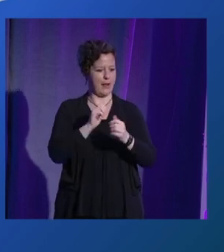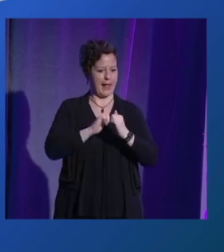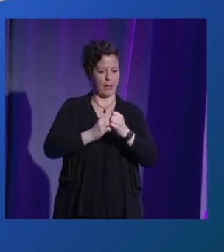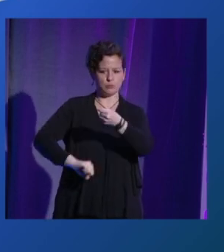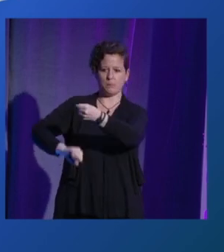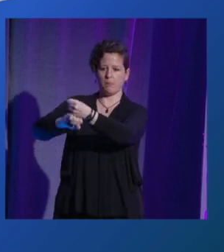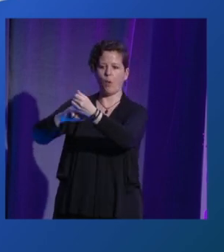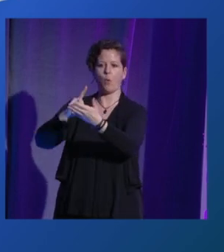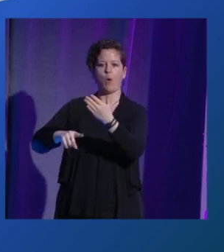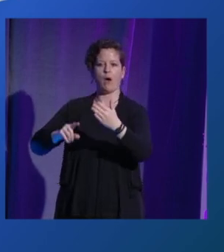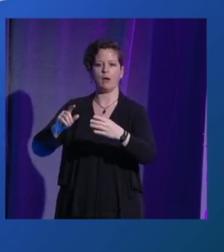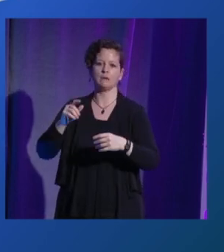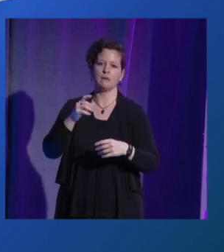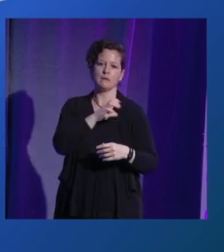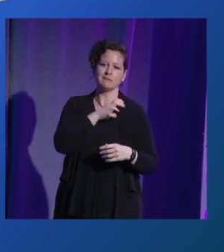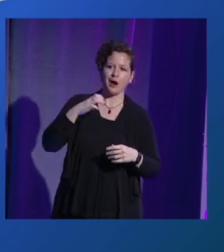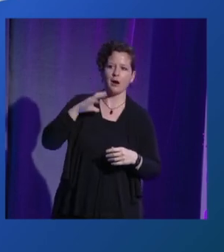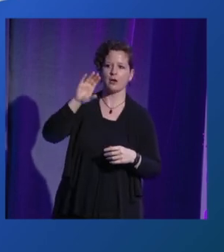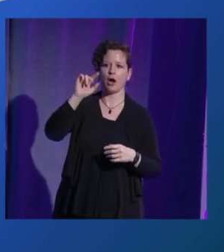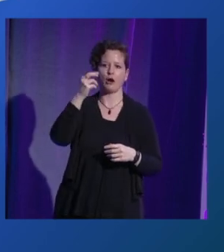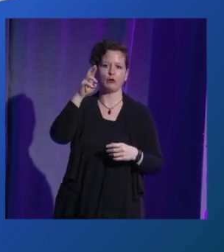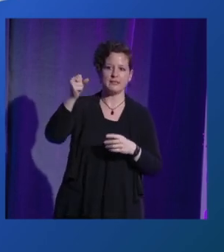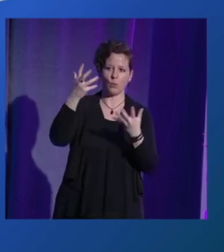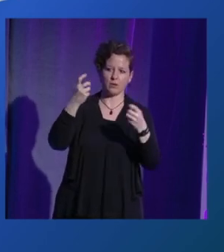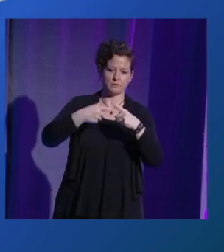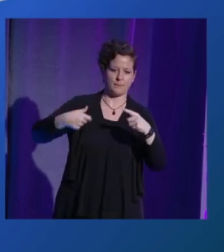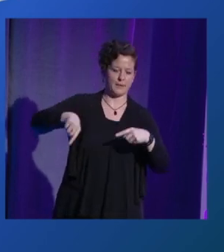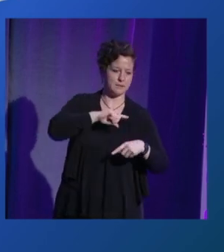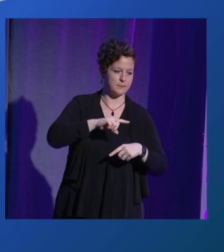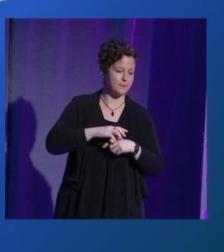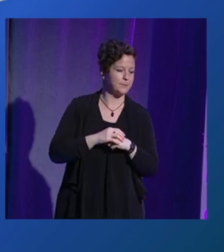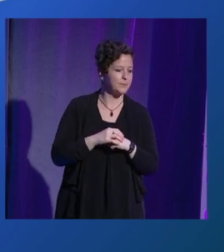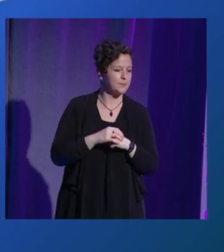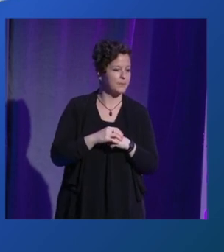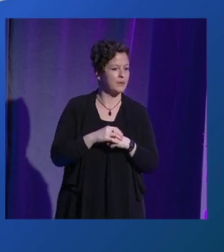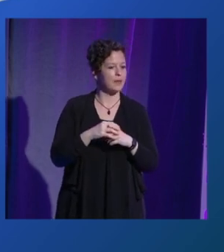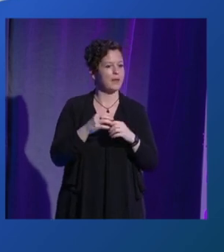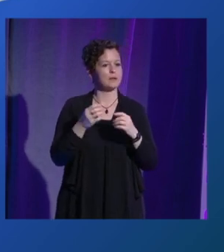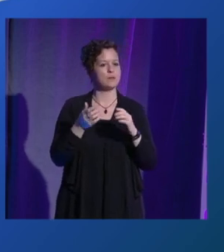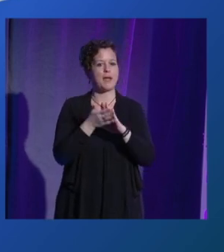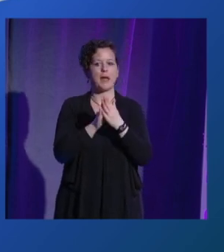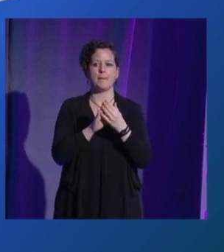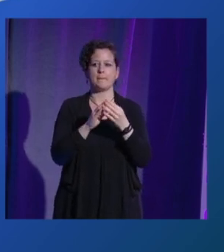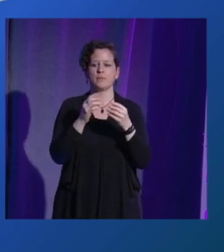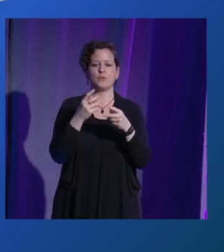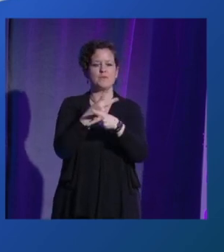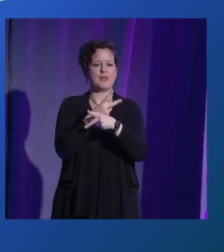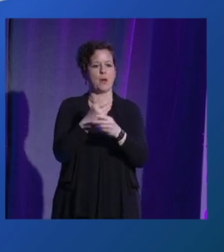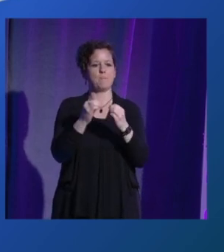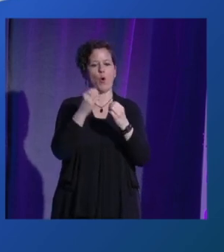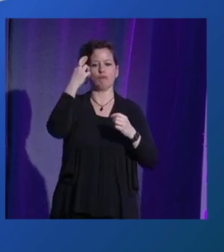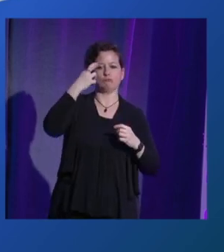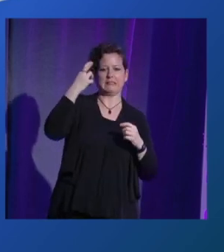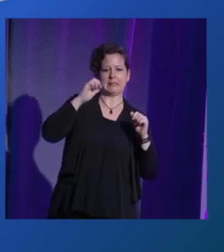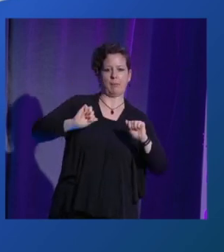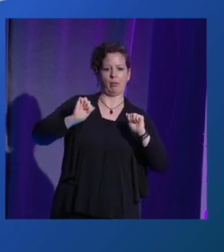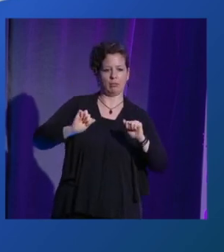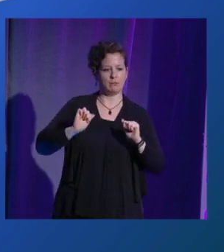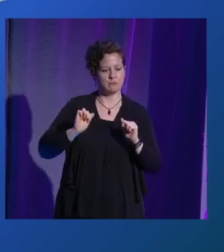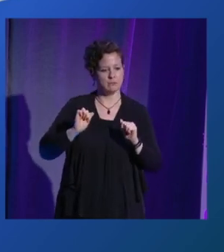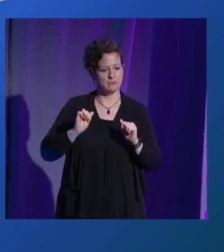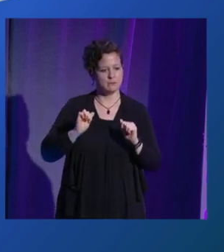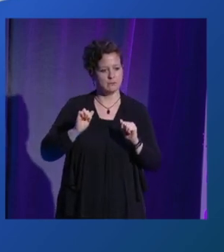in the Diplomatic sense with with information that's easily uh releasable and uh and able to downgrade from uh from